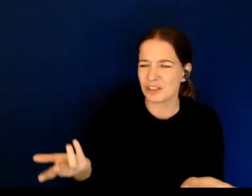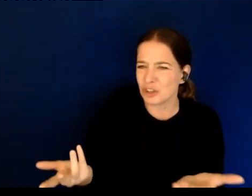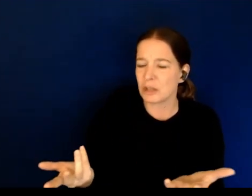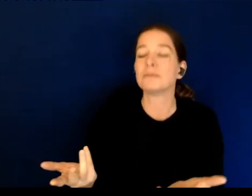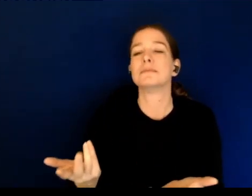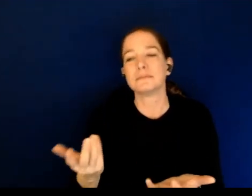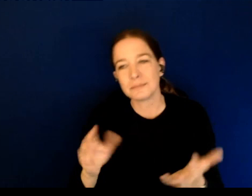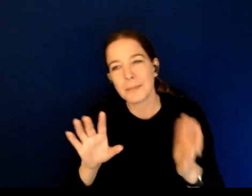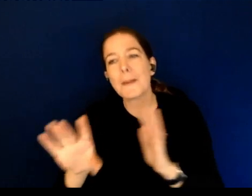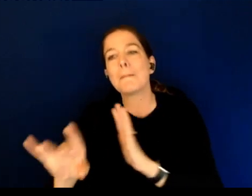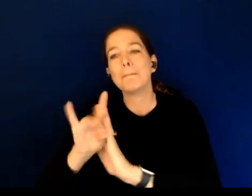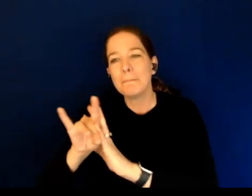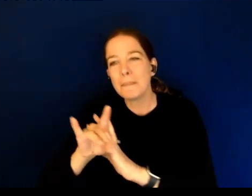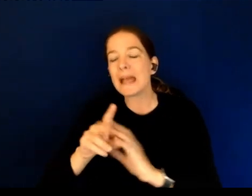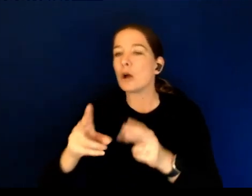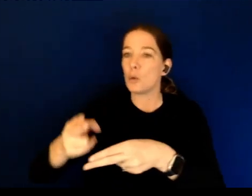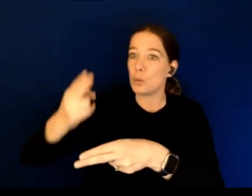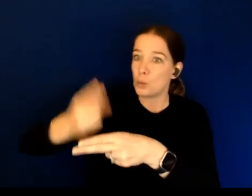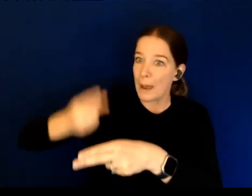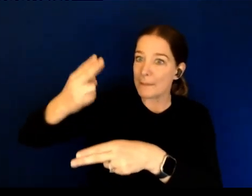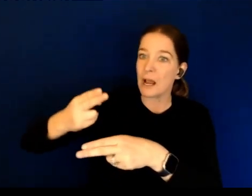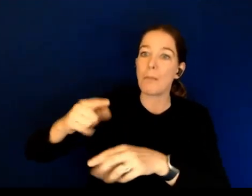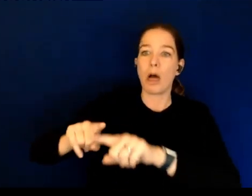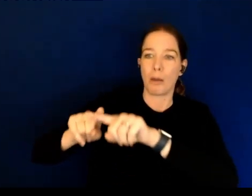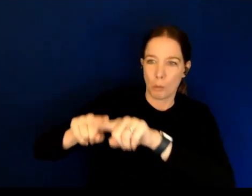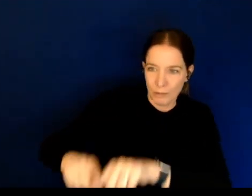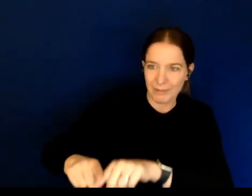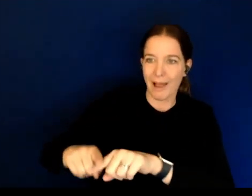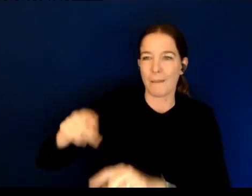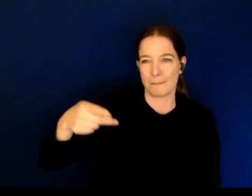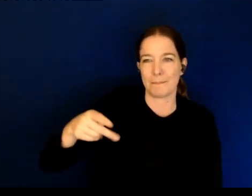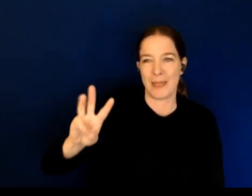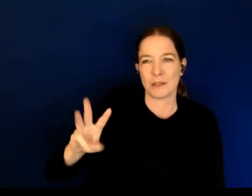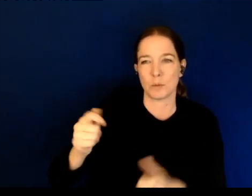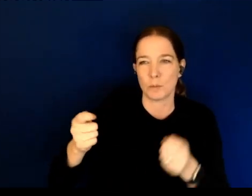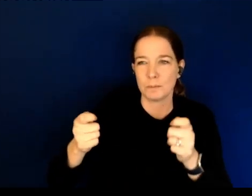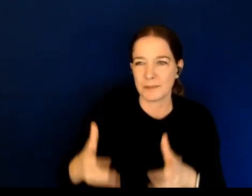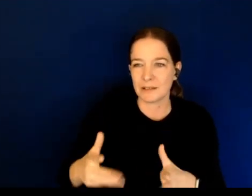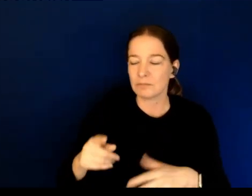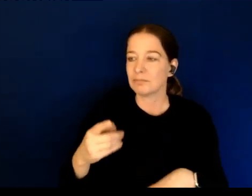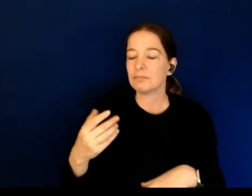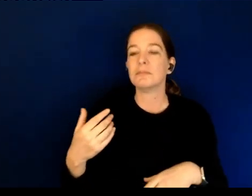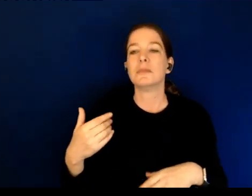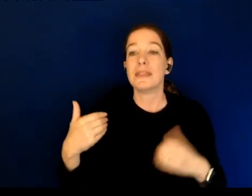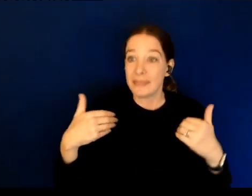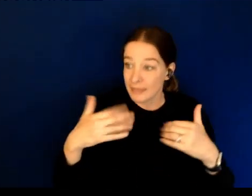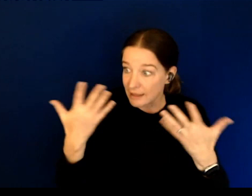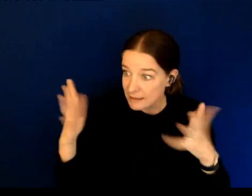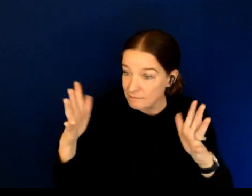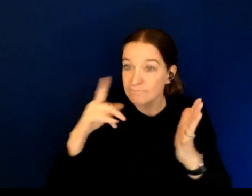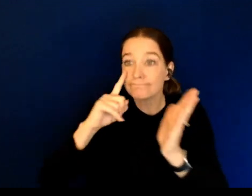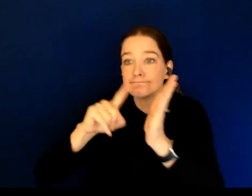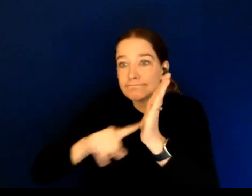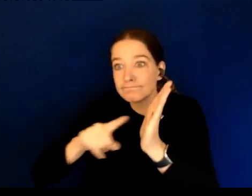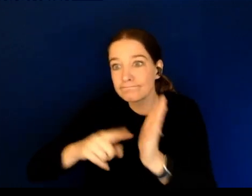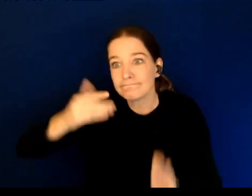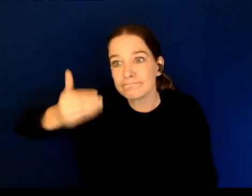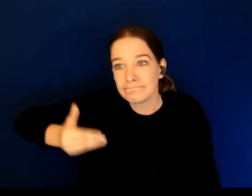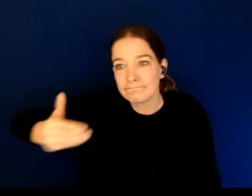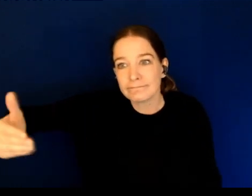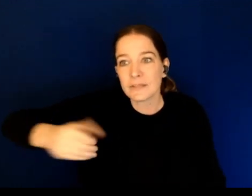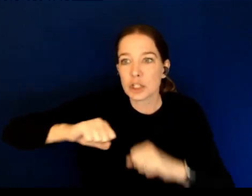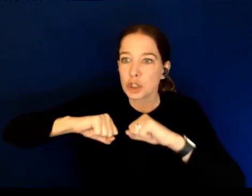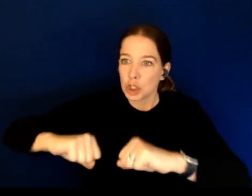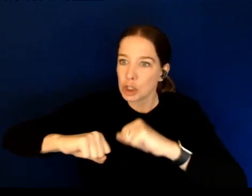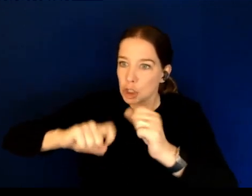to choose a reputable and reliable password manager, one that undergoes rigorous security audits and employs